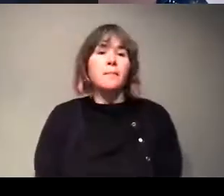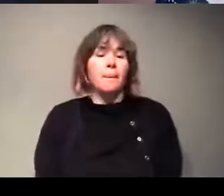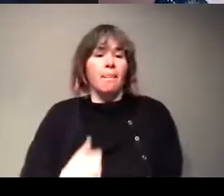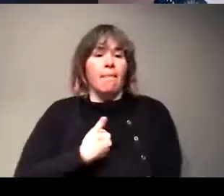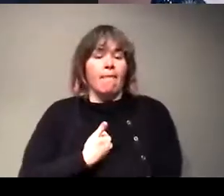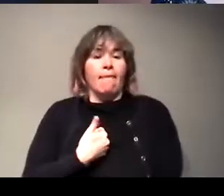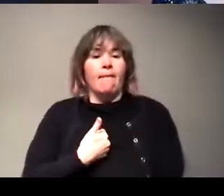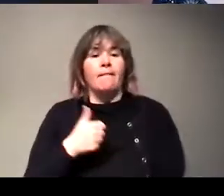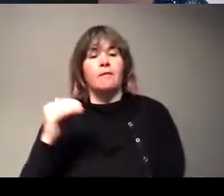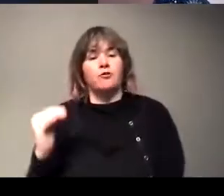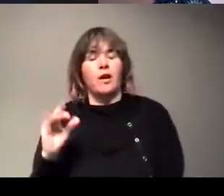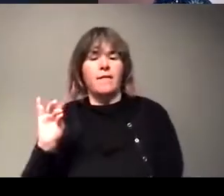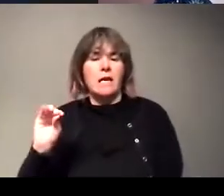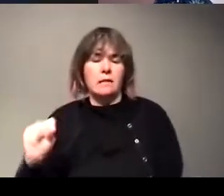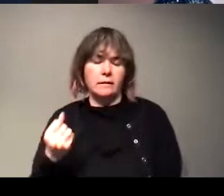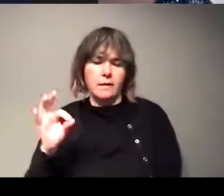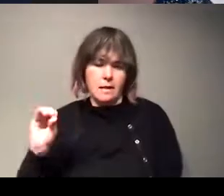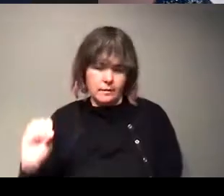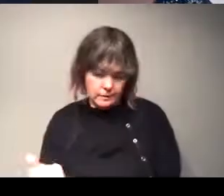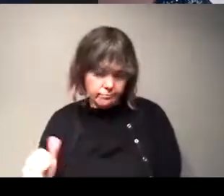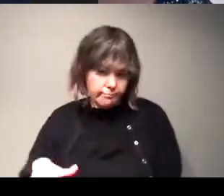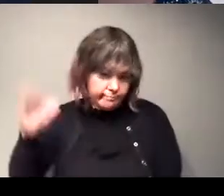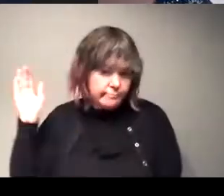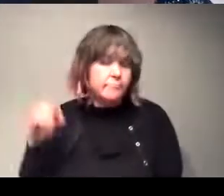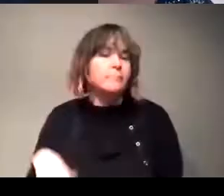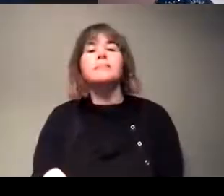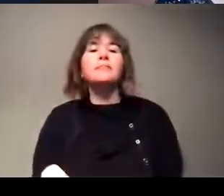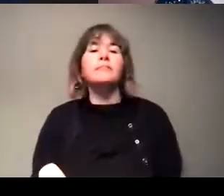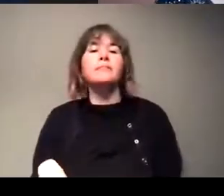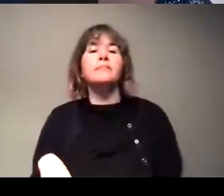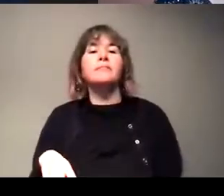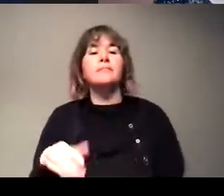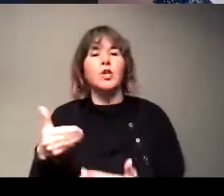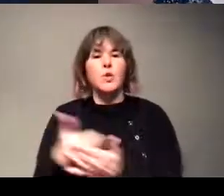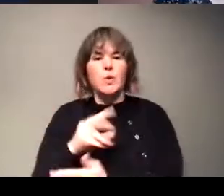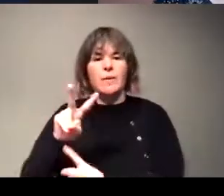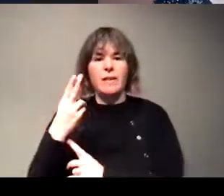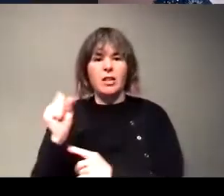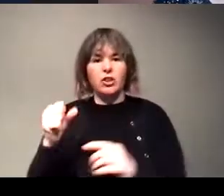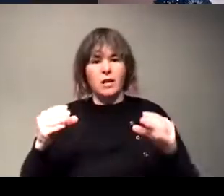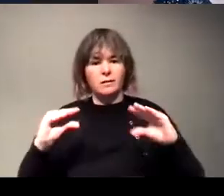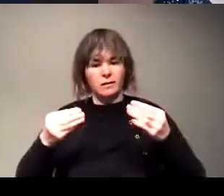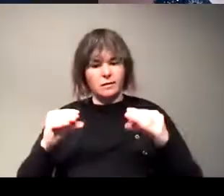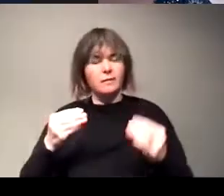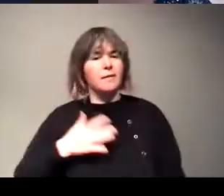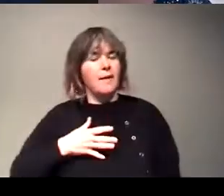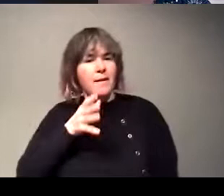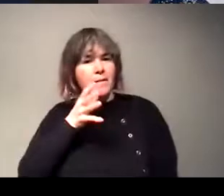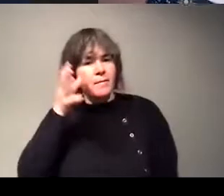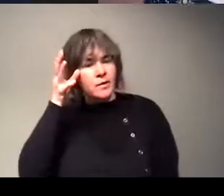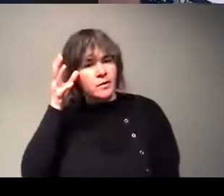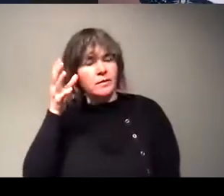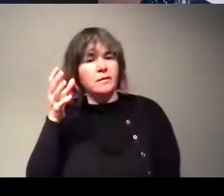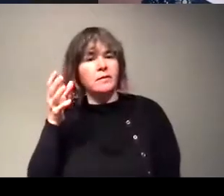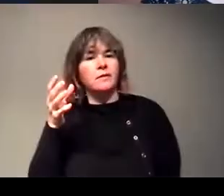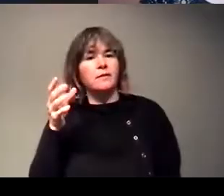I was a child of the 80s and 90s, and the like remastered VHSs came out, and my parents remembered